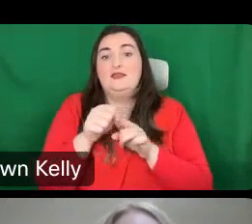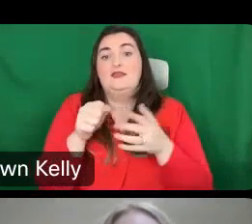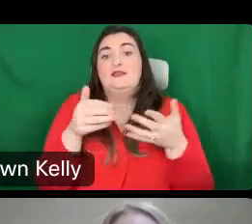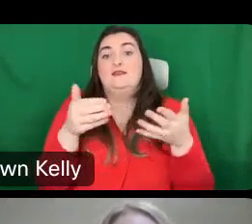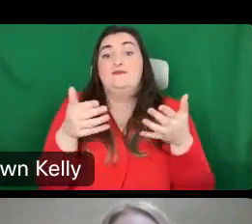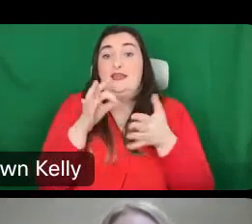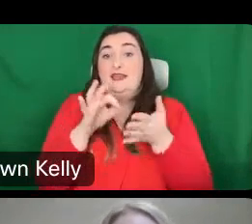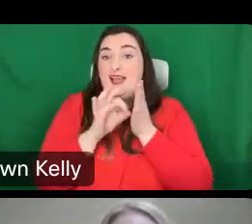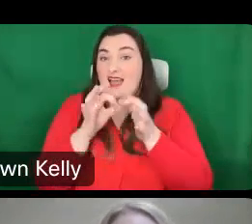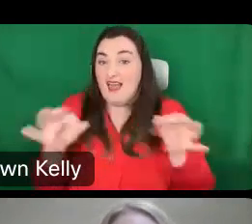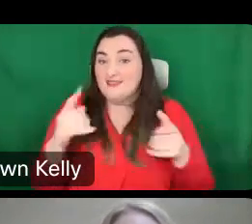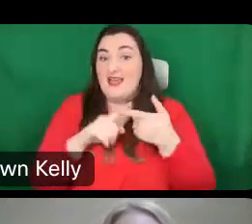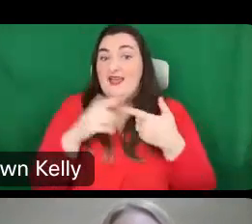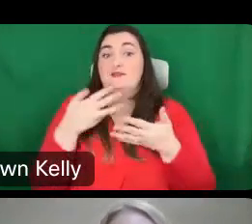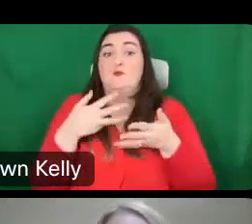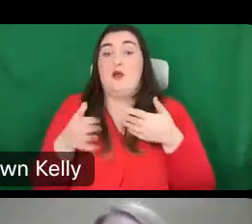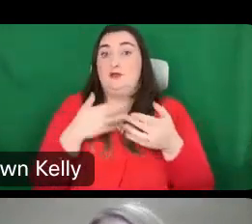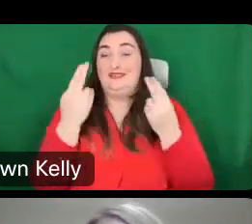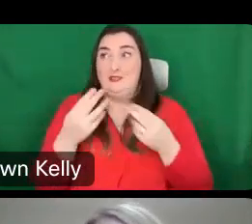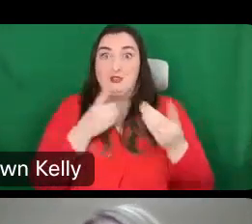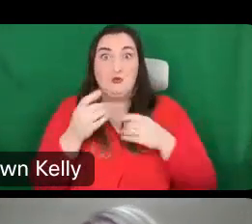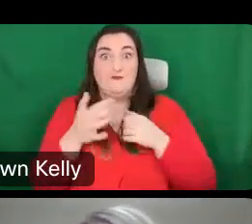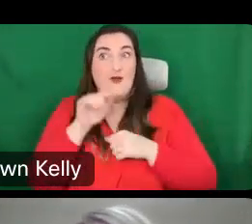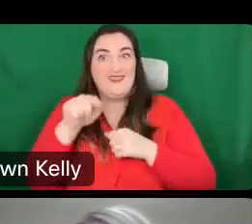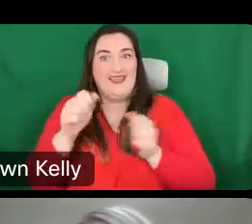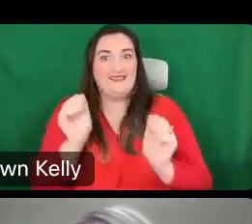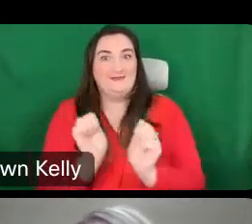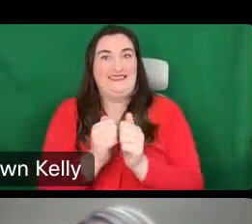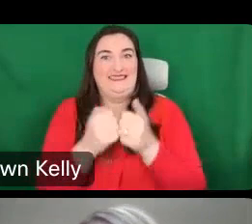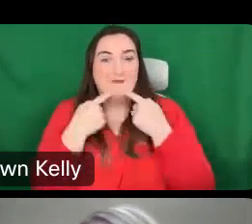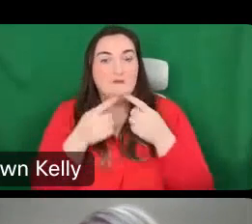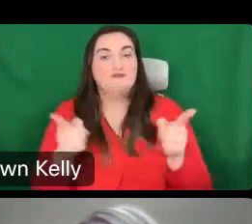in preparation for the open disclosure meeting, such as the role of the